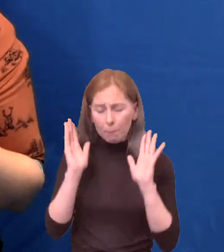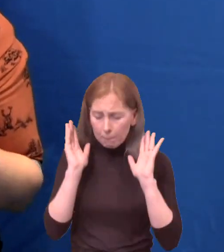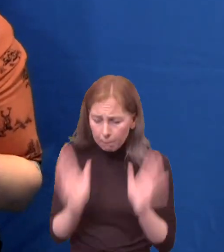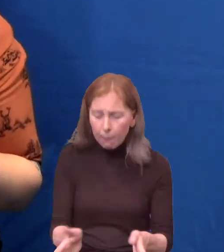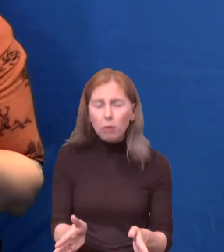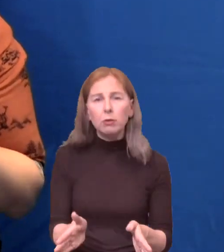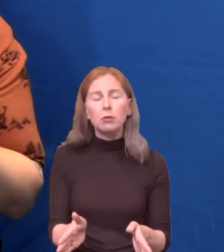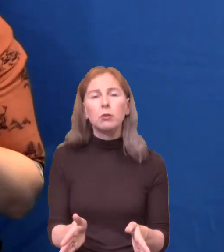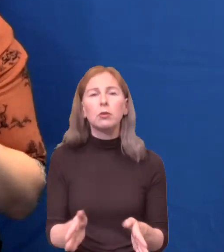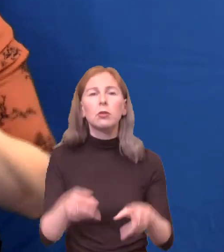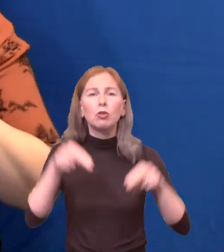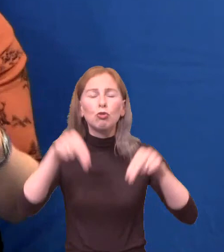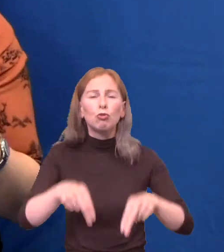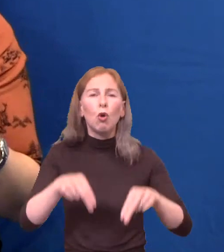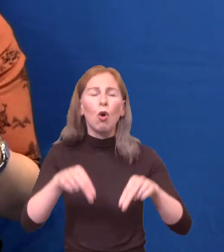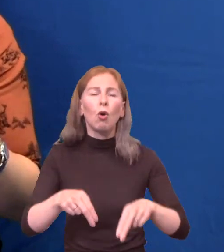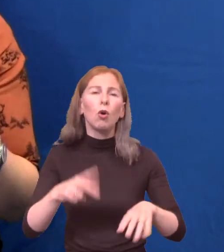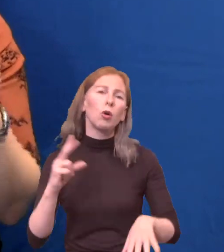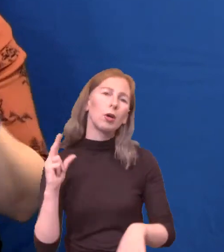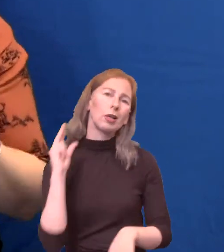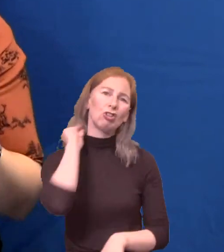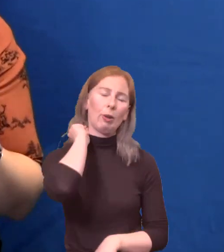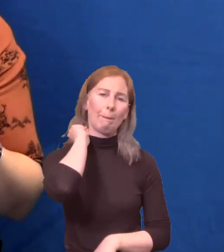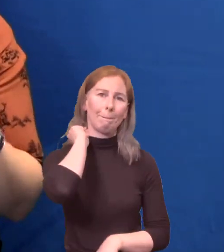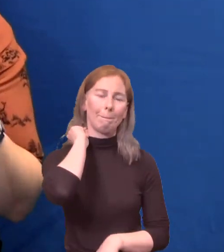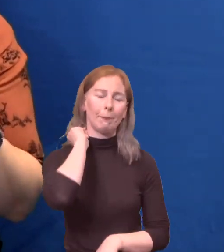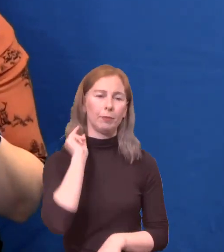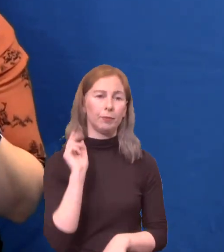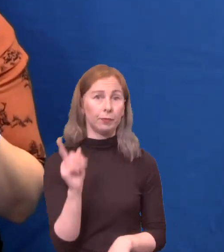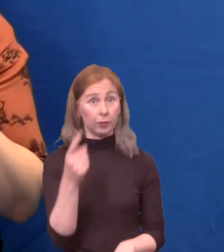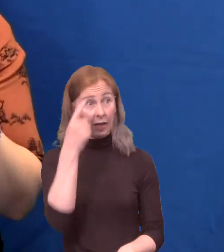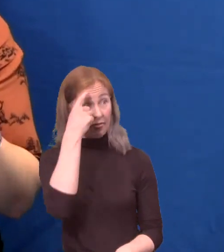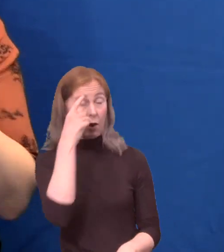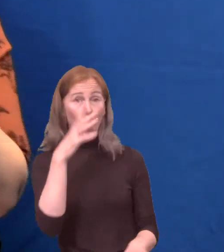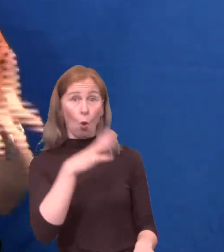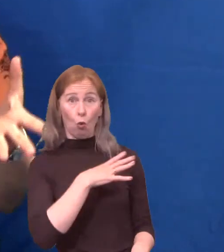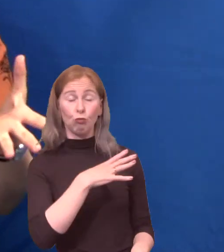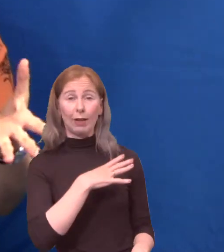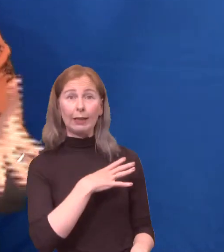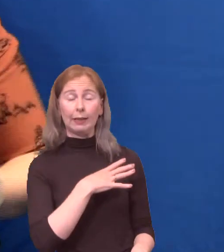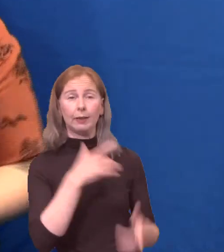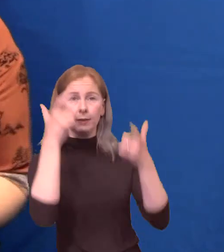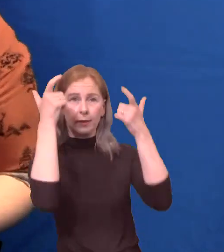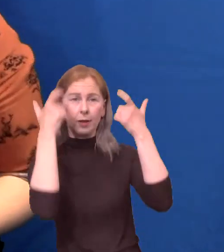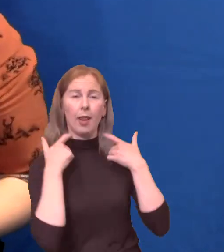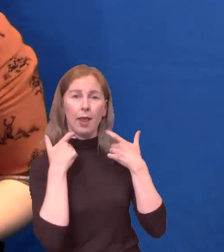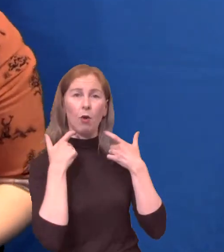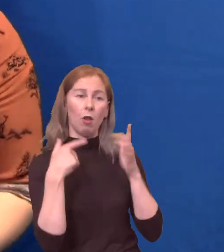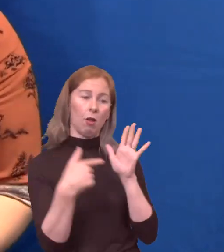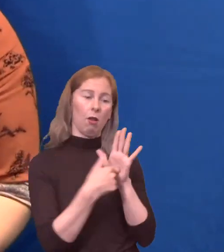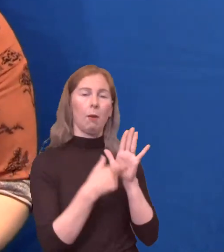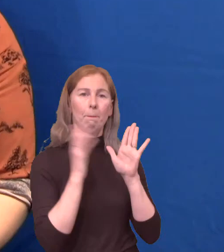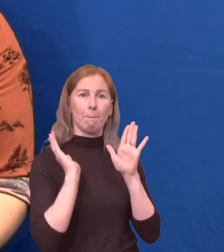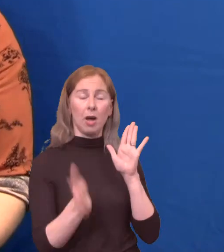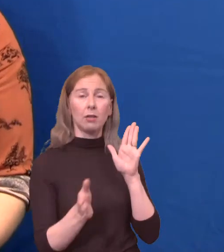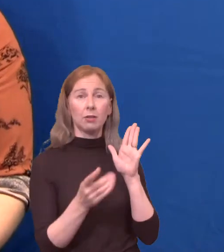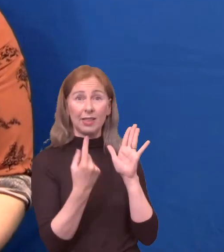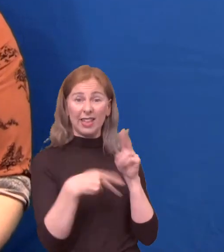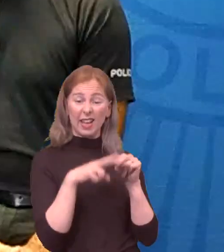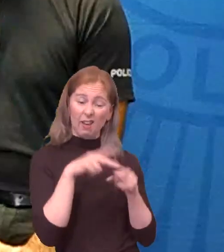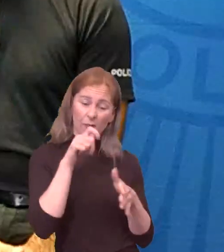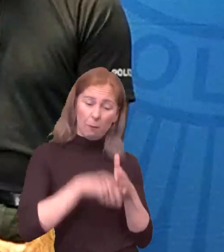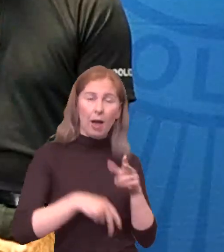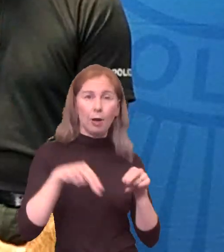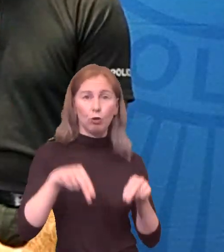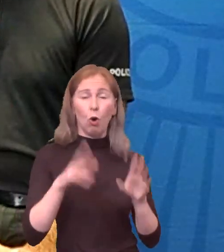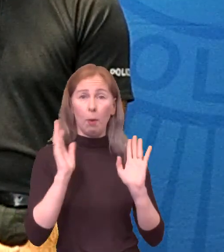compulsory, and there are certain databases you have to register your dog with, but I'm going to hand over to Holly to go into more detail on that one. Yeah,